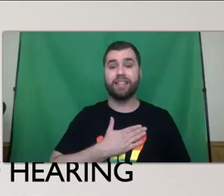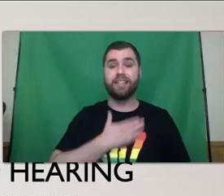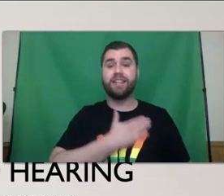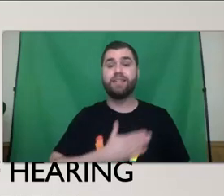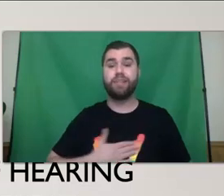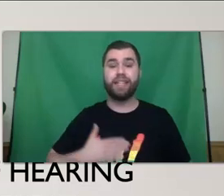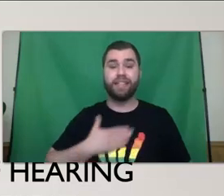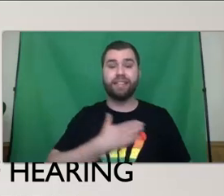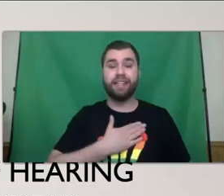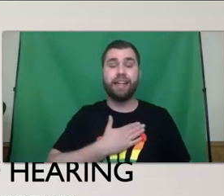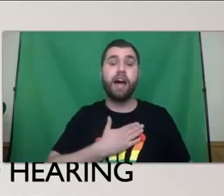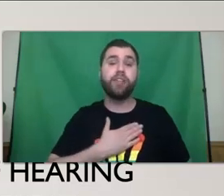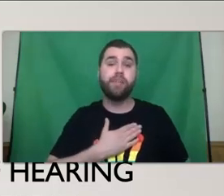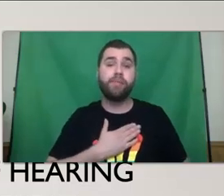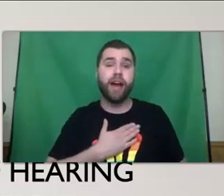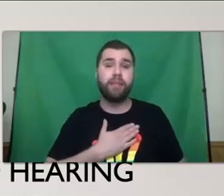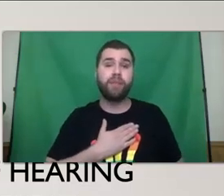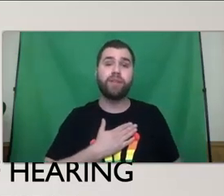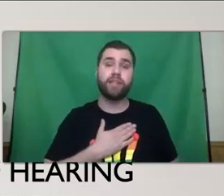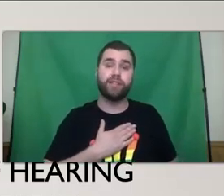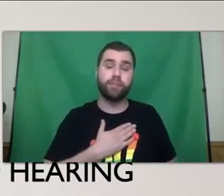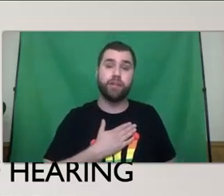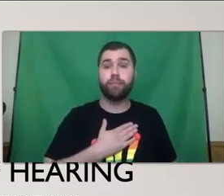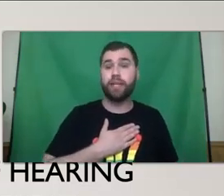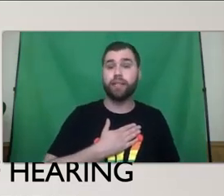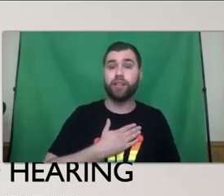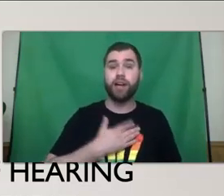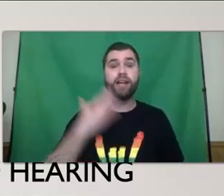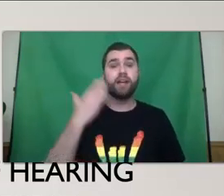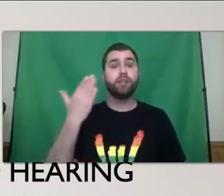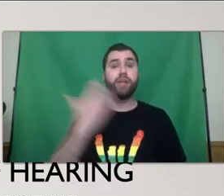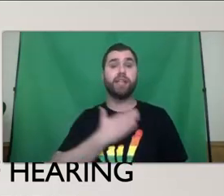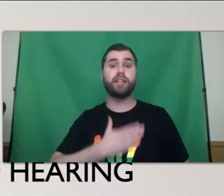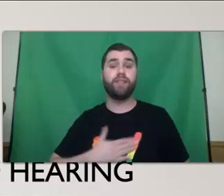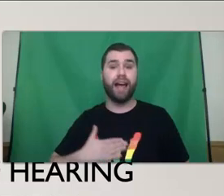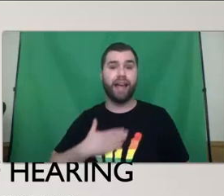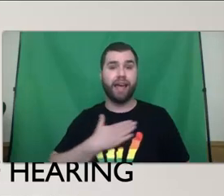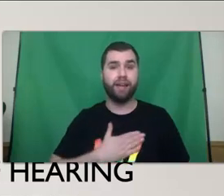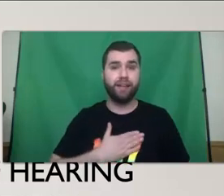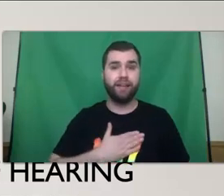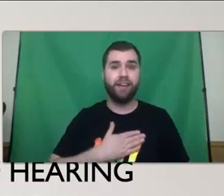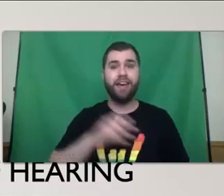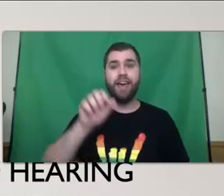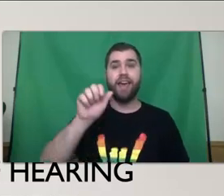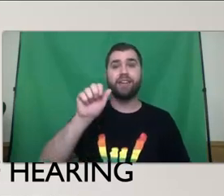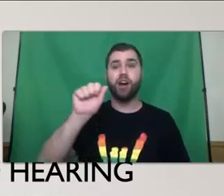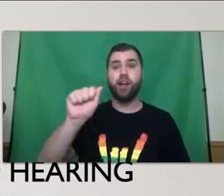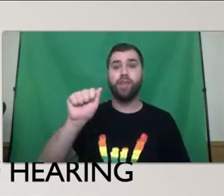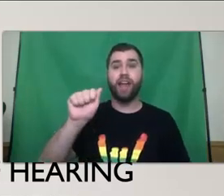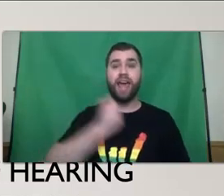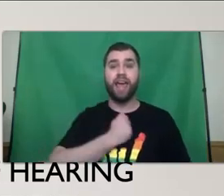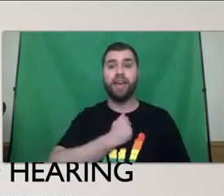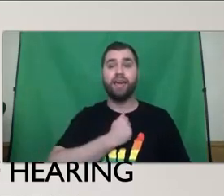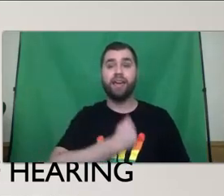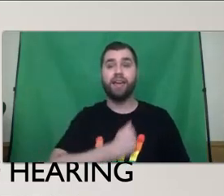this. Please. Now, some people ask me, what's the difference between please and sorry? So please is a flat hand. And sorry is with